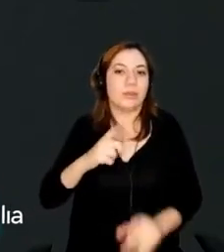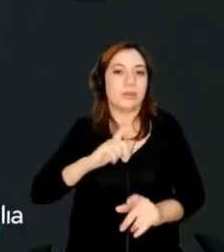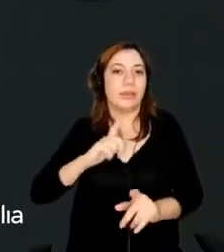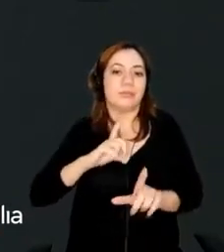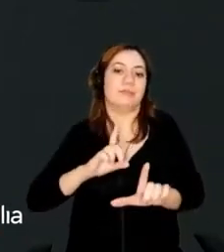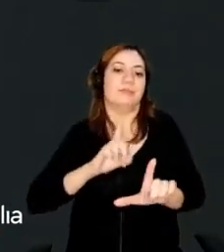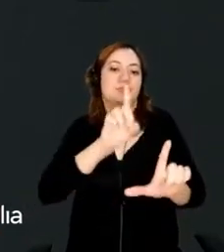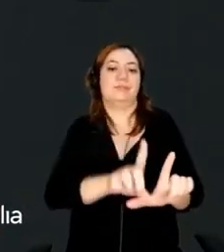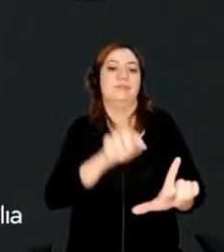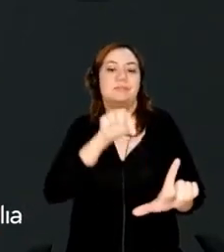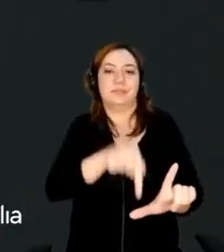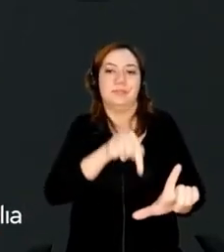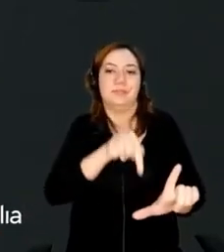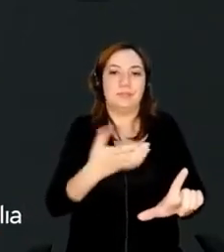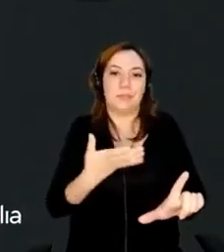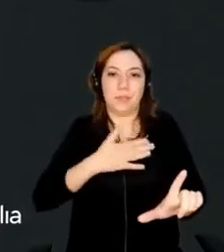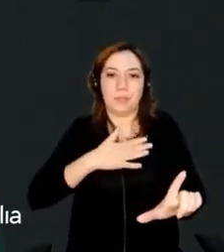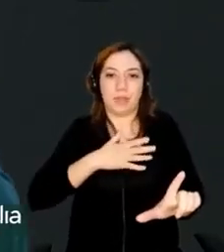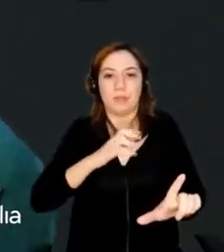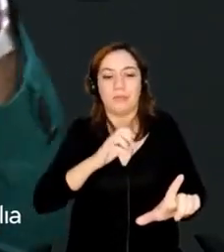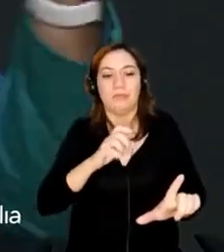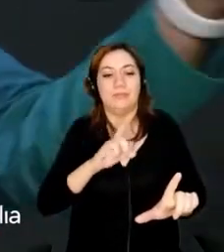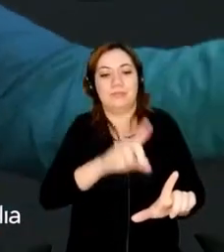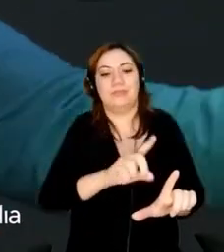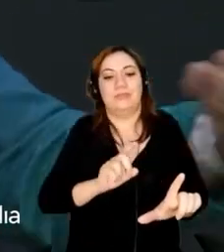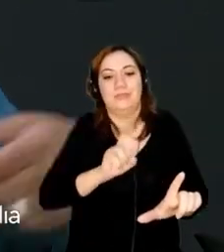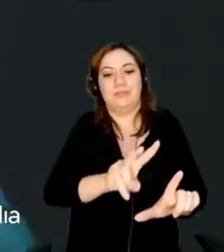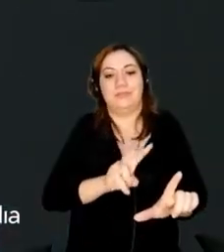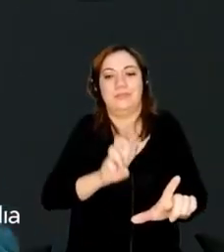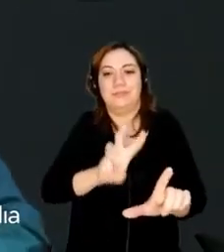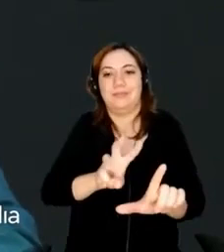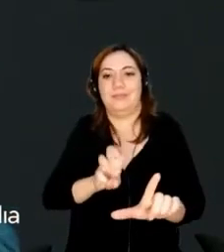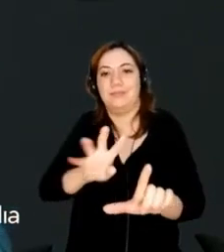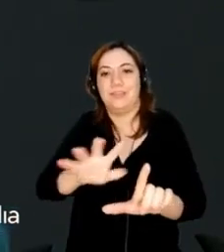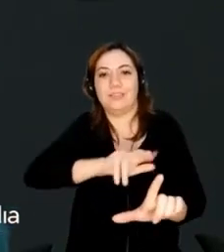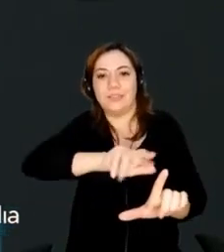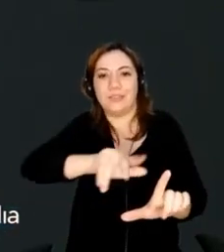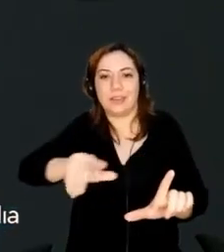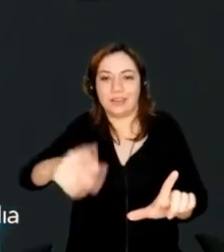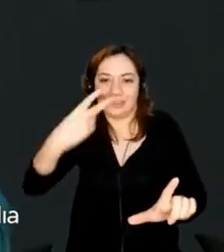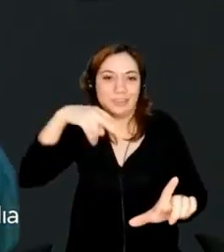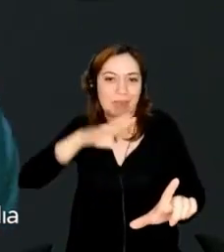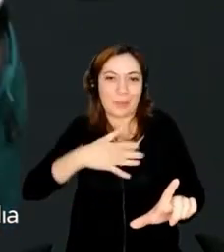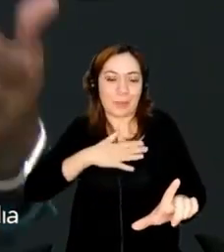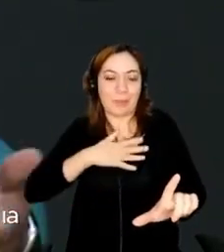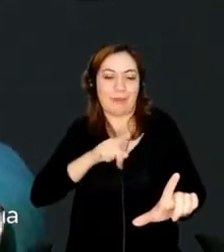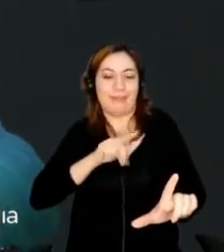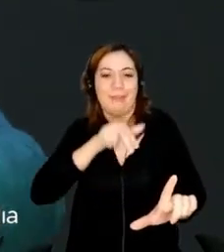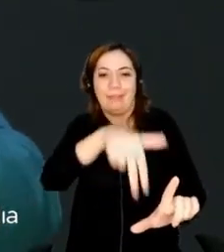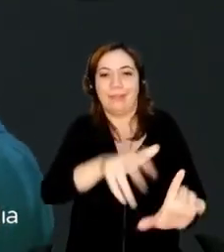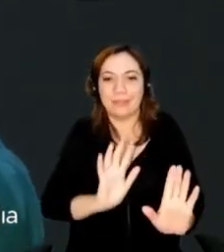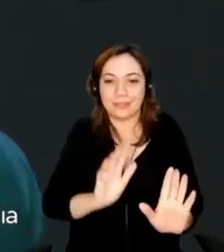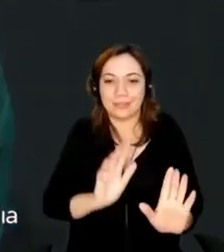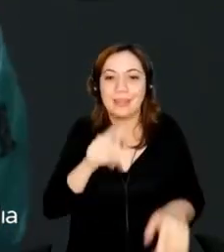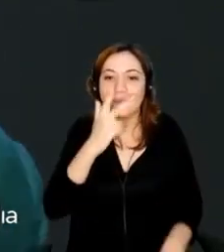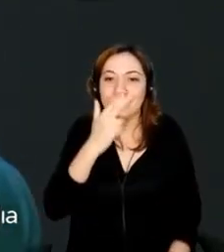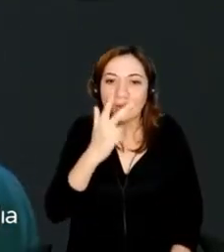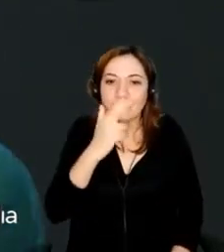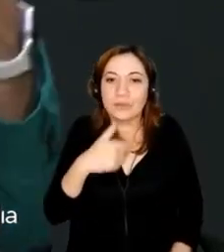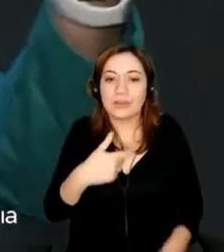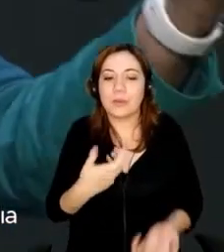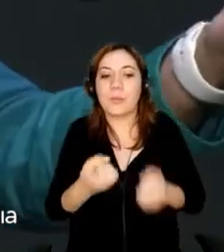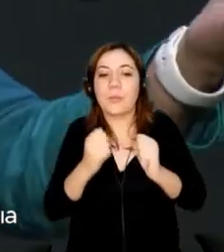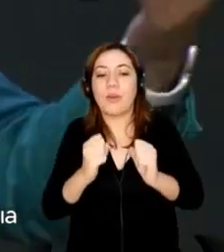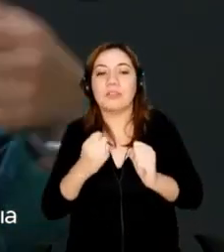know, triplet of myself, right? Multiple versions of myself. So, you know, there's a Teams call I don't necessarily want to be on, but I can send a version of myself, not just to